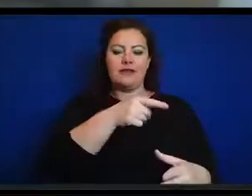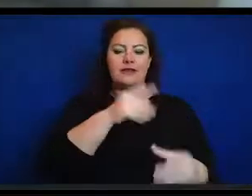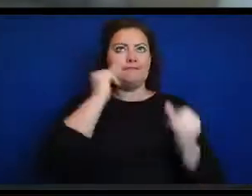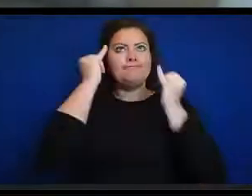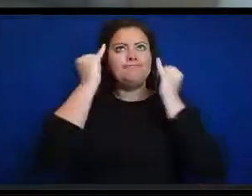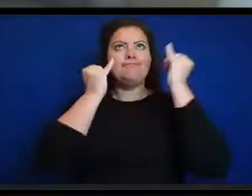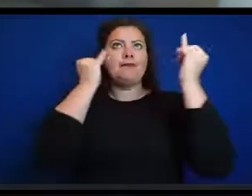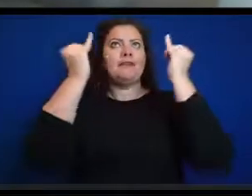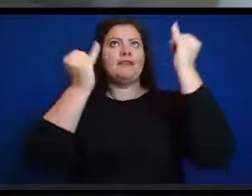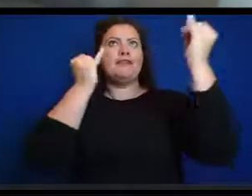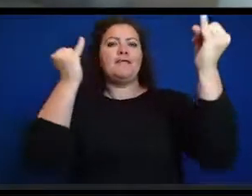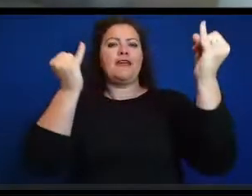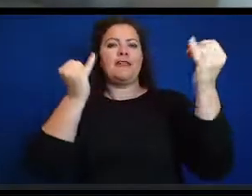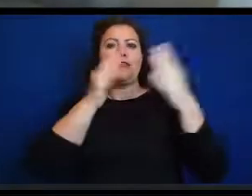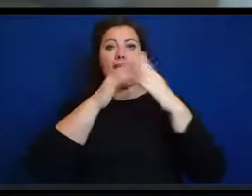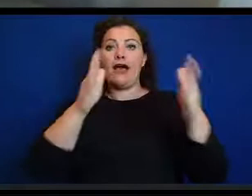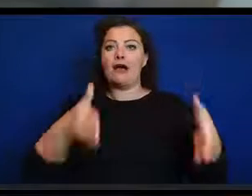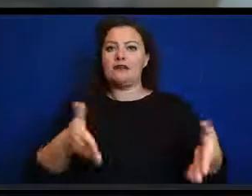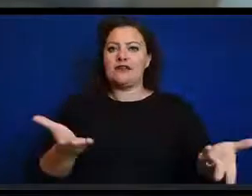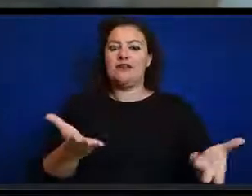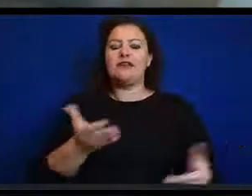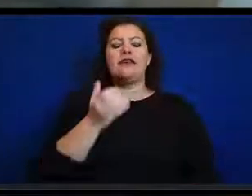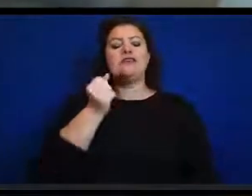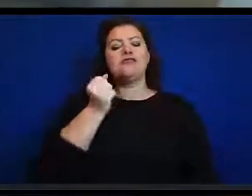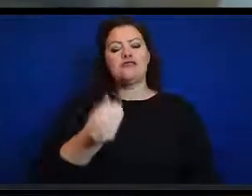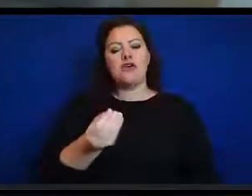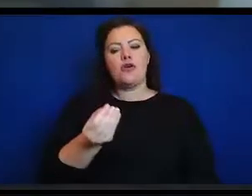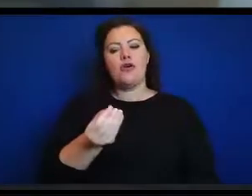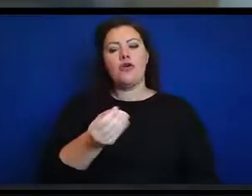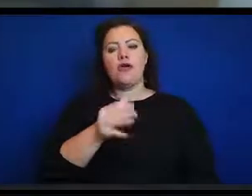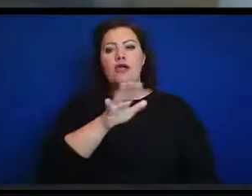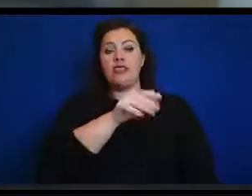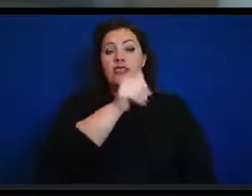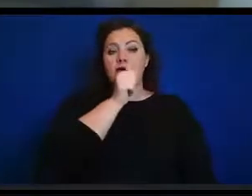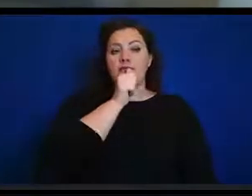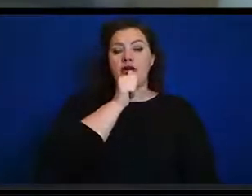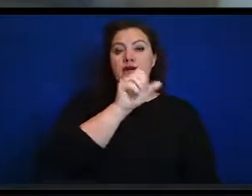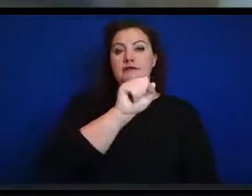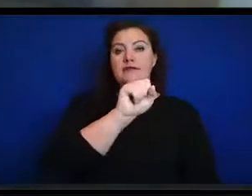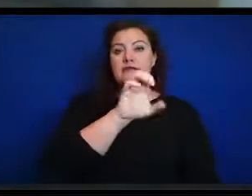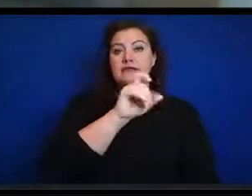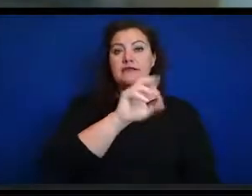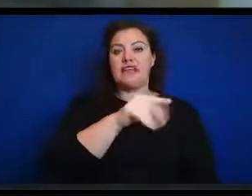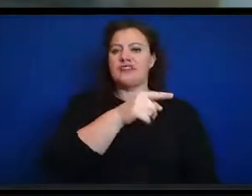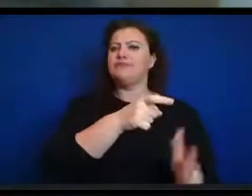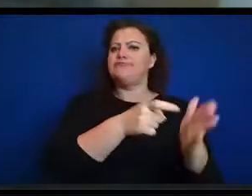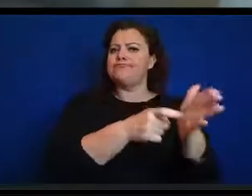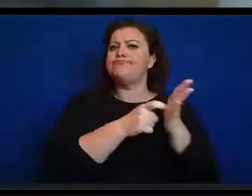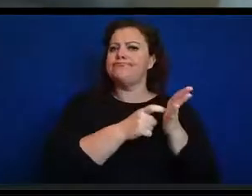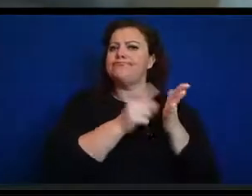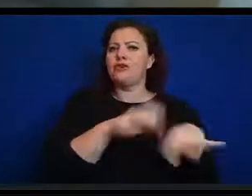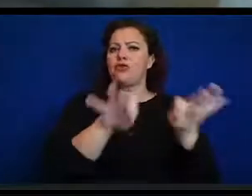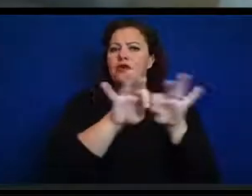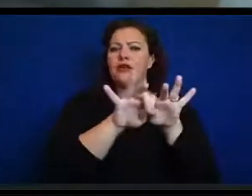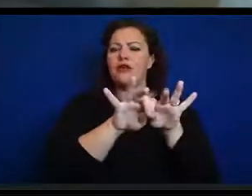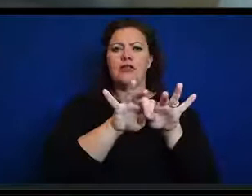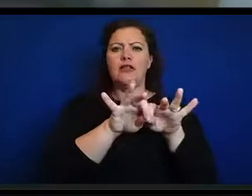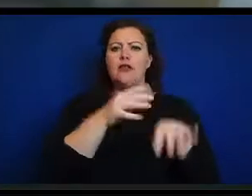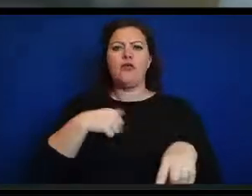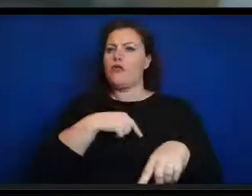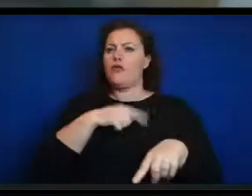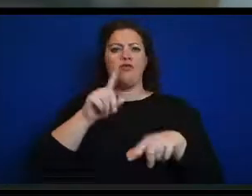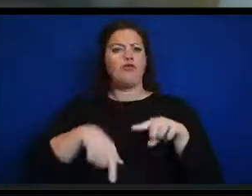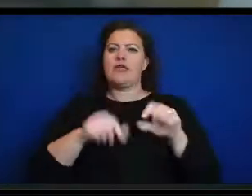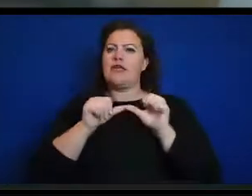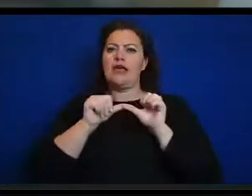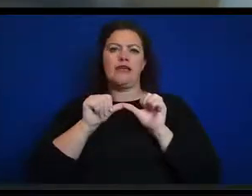innovative of housing. So the private sector is critical. We cannot continue and